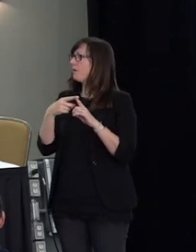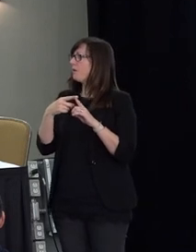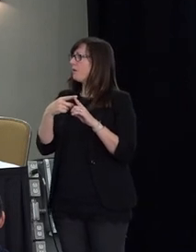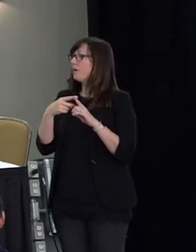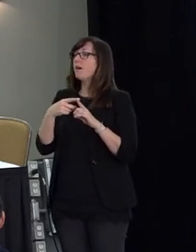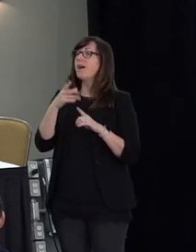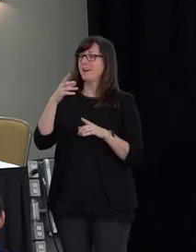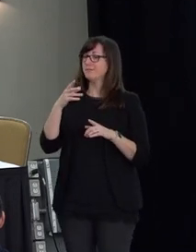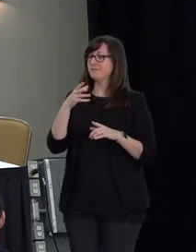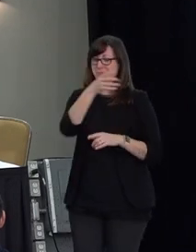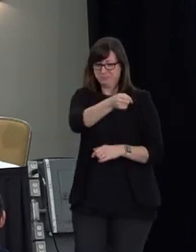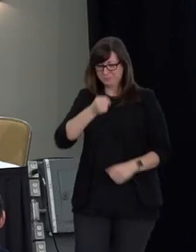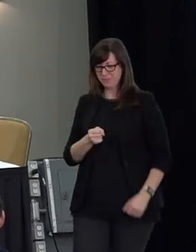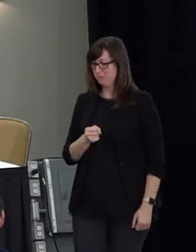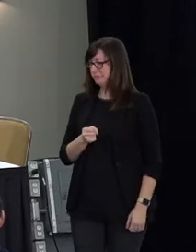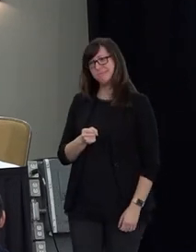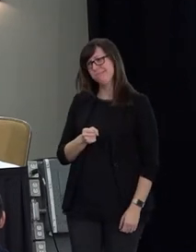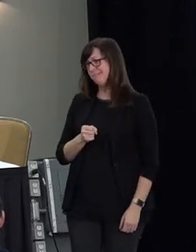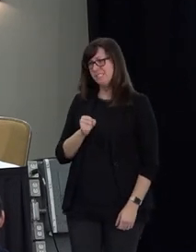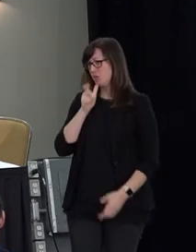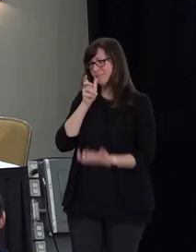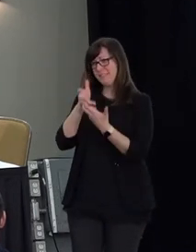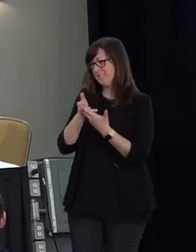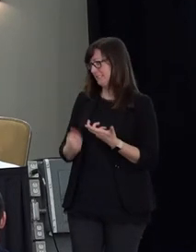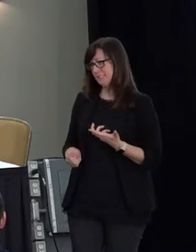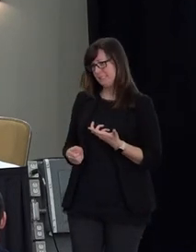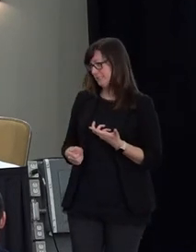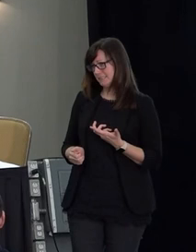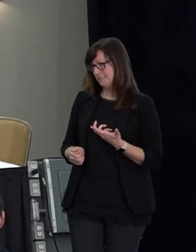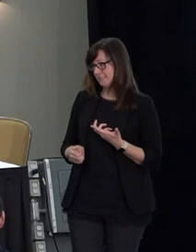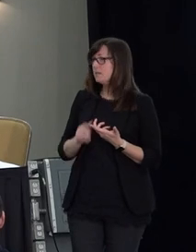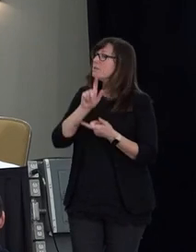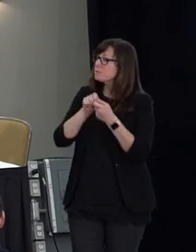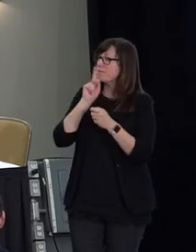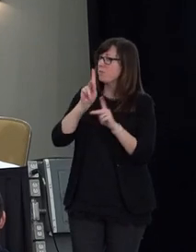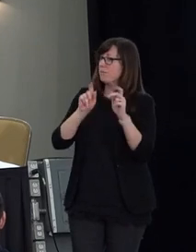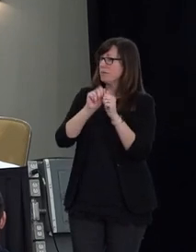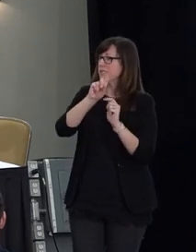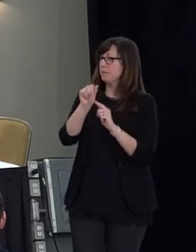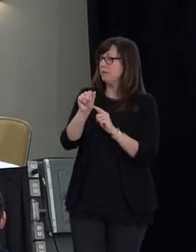when they're placed with you, but it's not working out, and especially specific to people with disabilities,